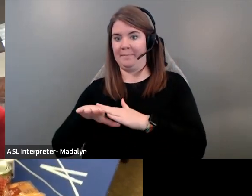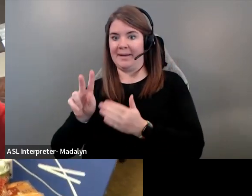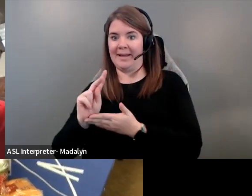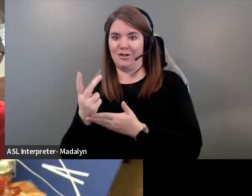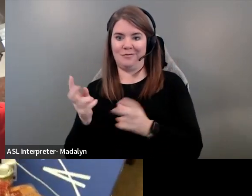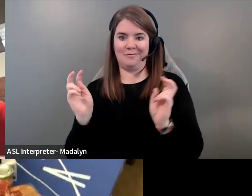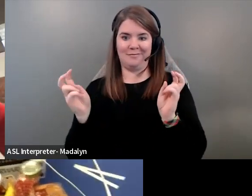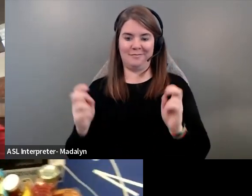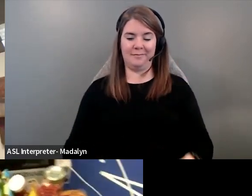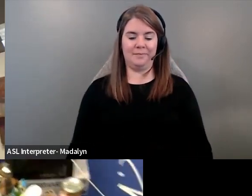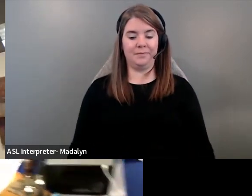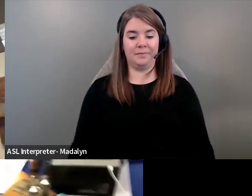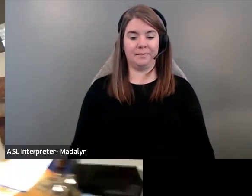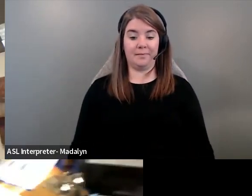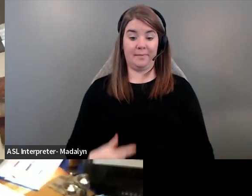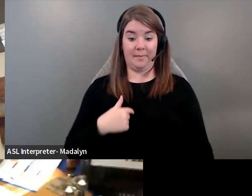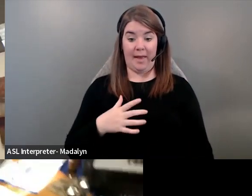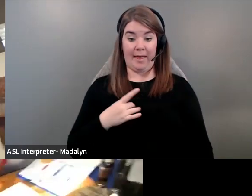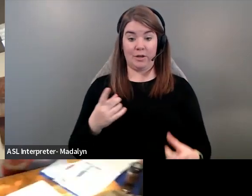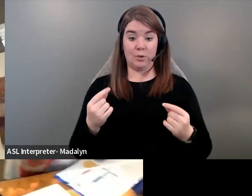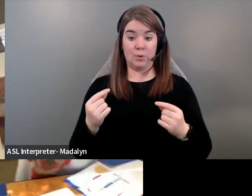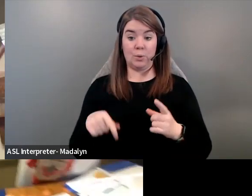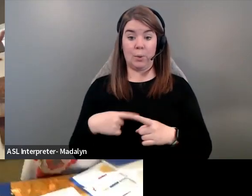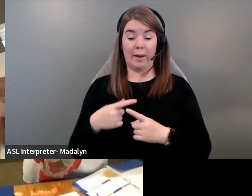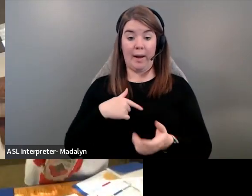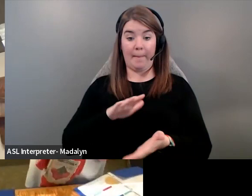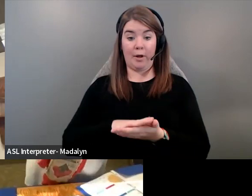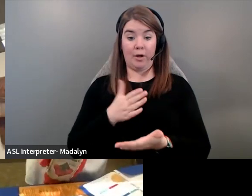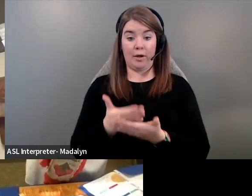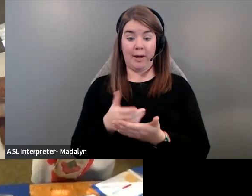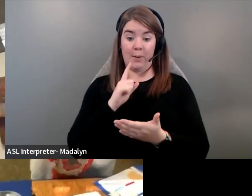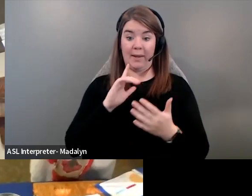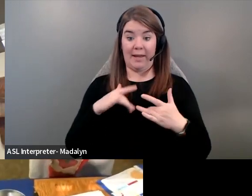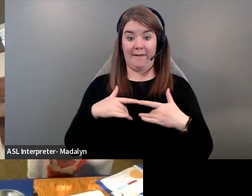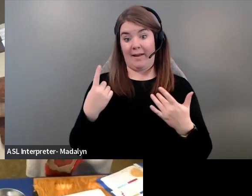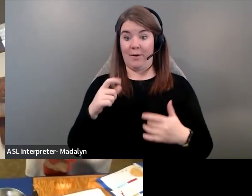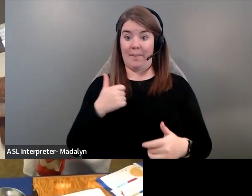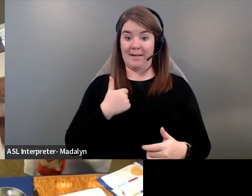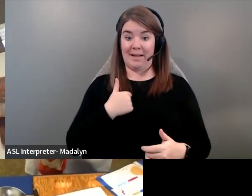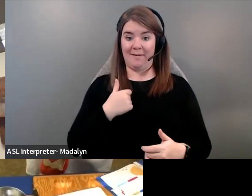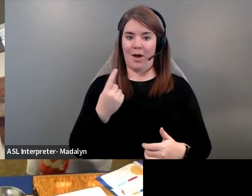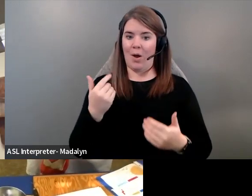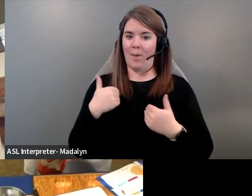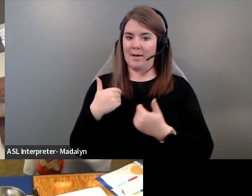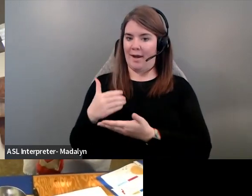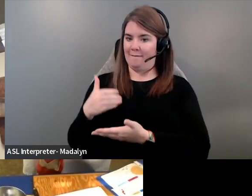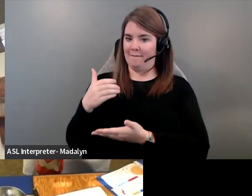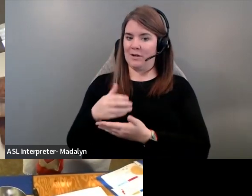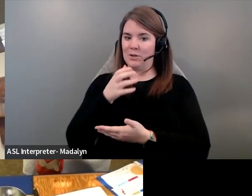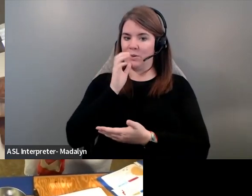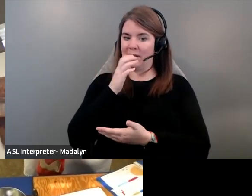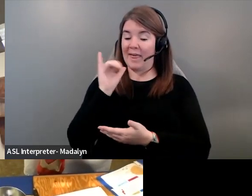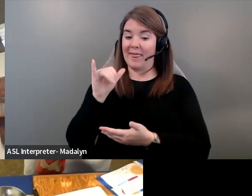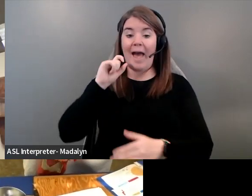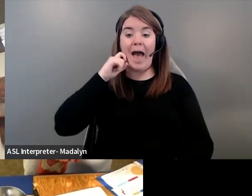Now, something I like to do when I'm cooking is I kind of make it an event for myself. So I always pour myself a drink. This is apple cider